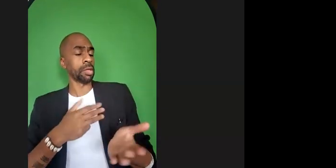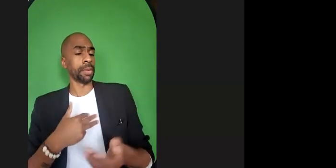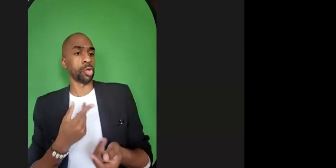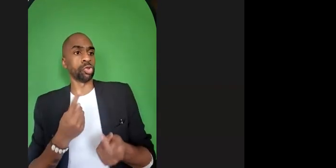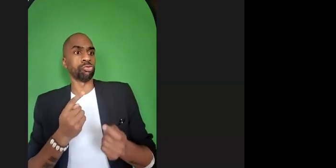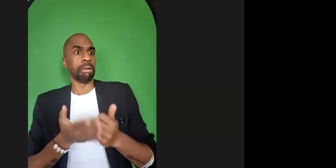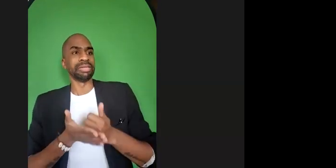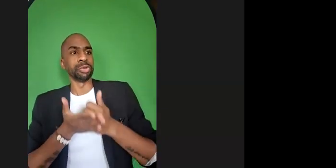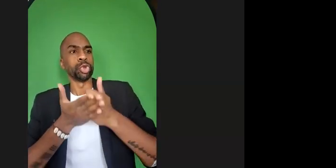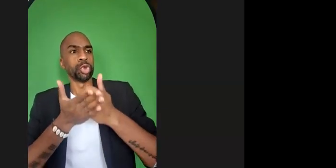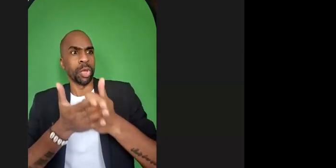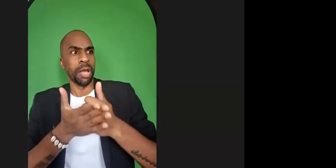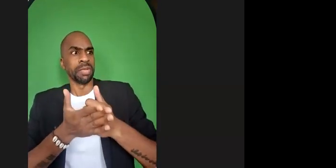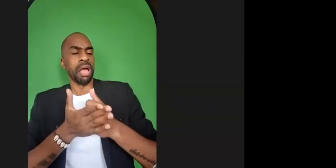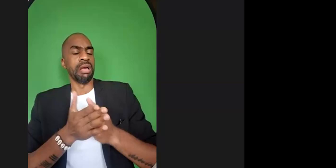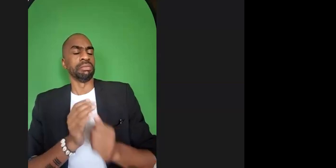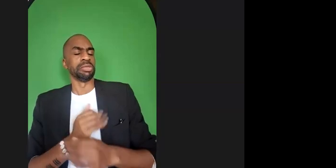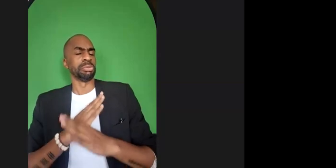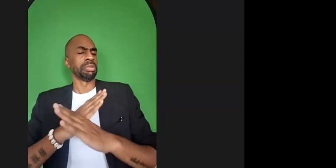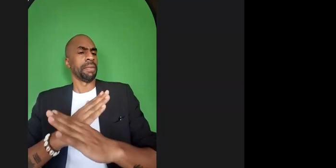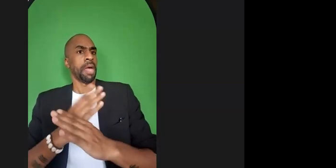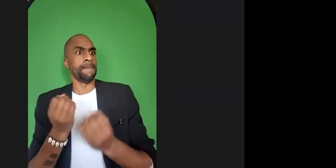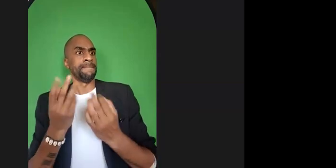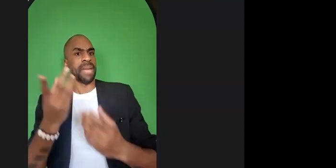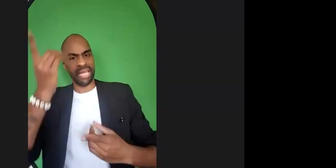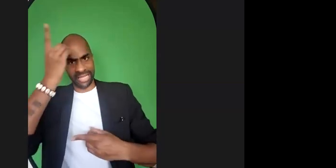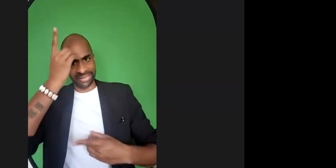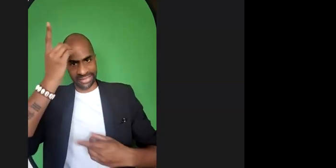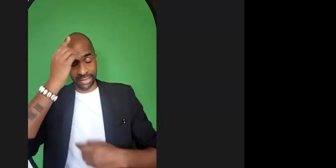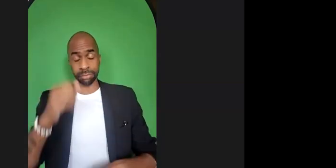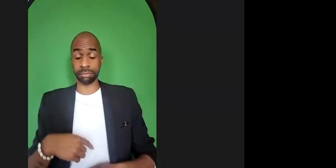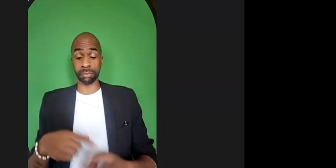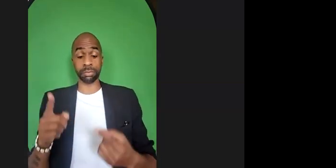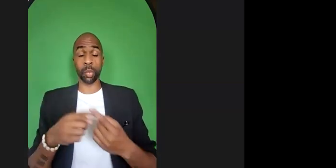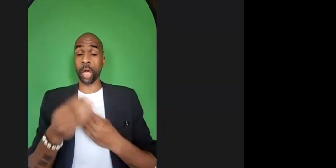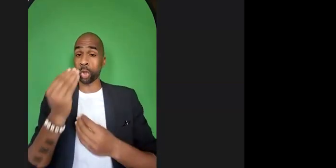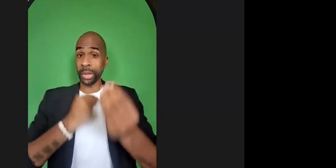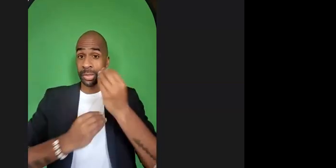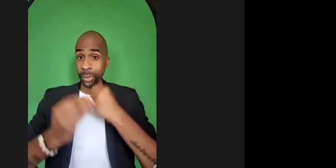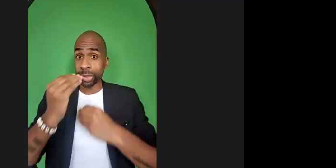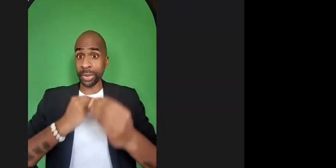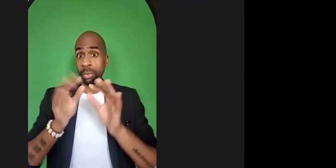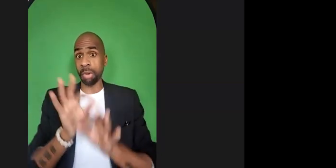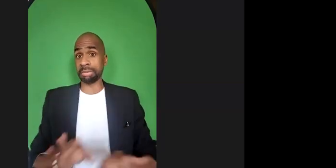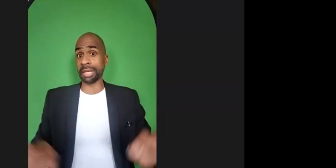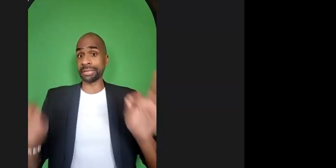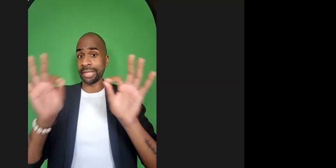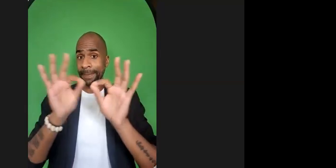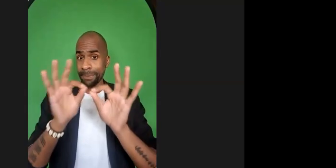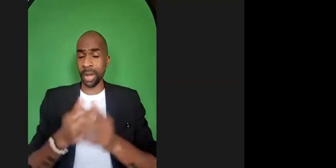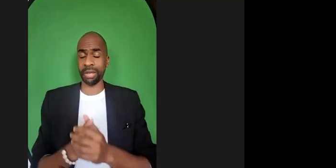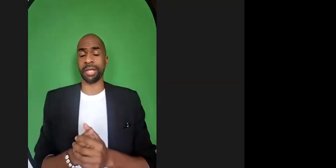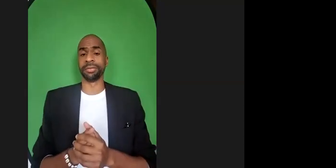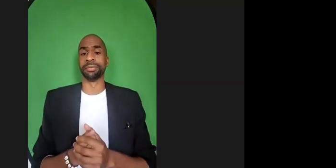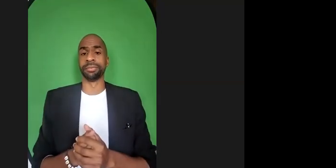chronic diseases. And this is the same, where what you eat is critically important, avoiding a lot of processed foods, avoiding things that, you know, could potentially